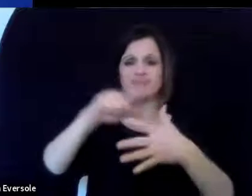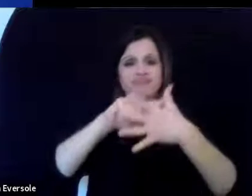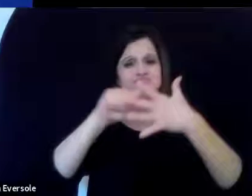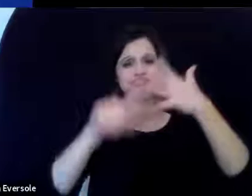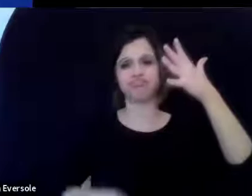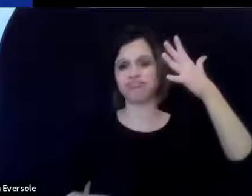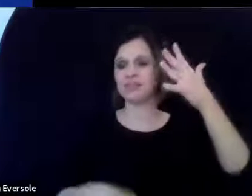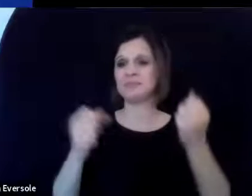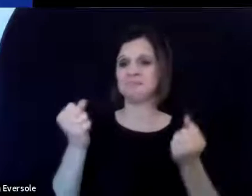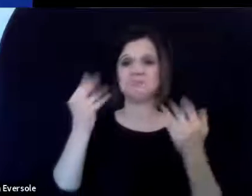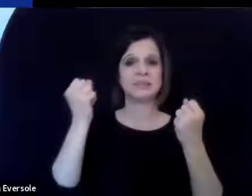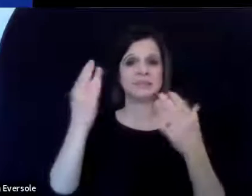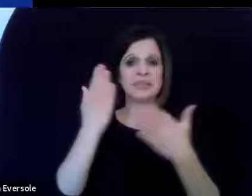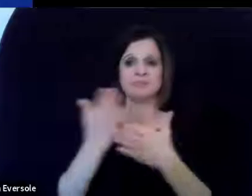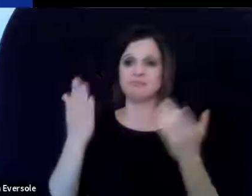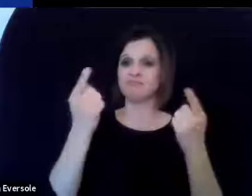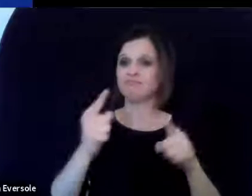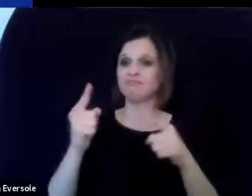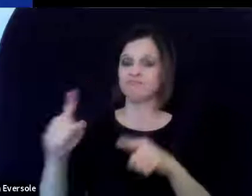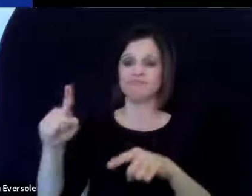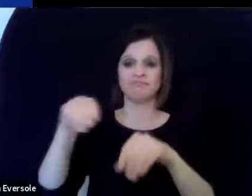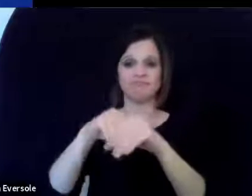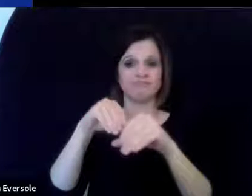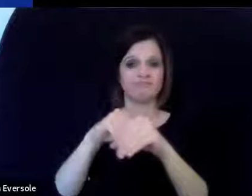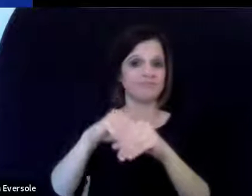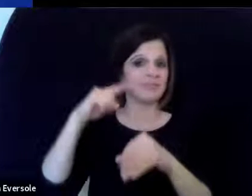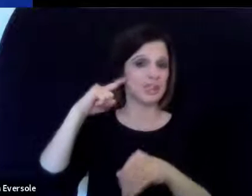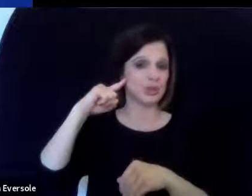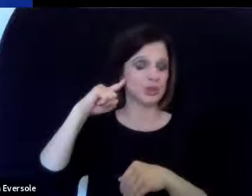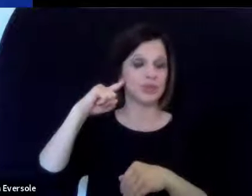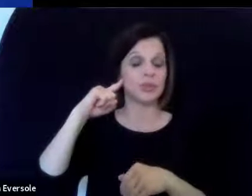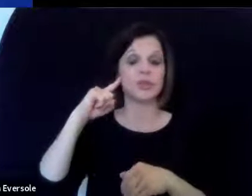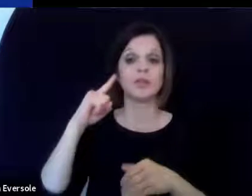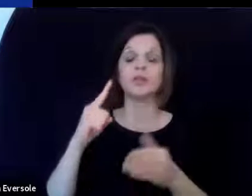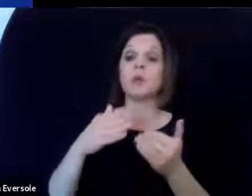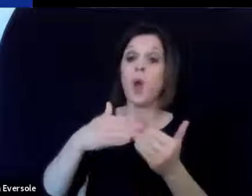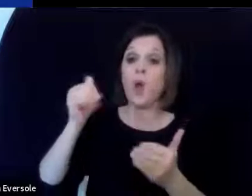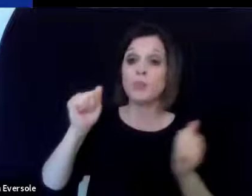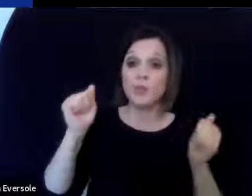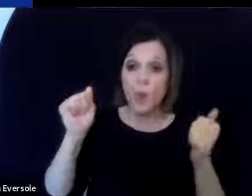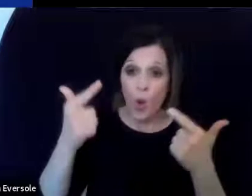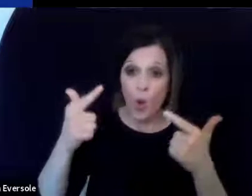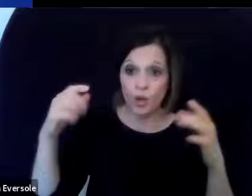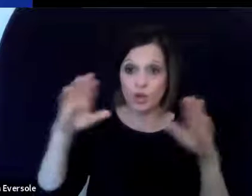going on in the inner ear. Almost all kids with charge